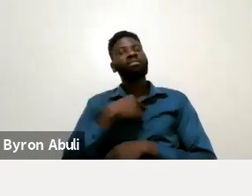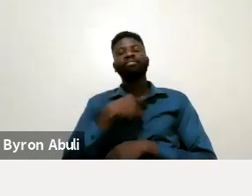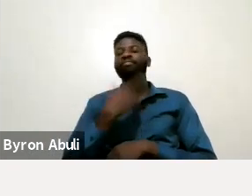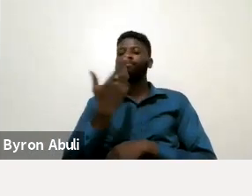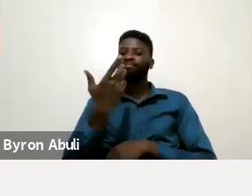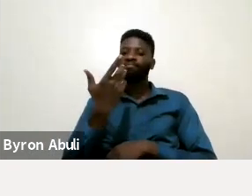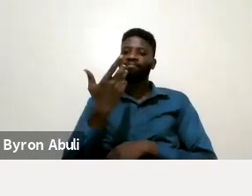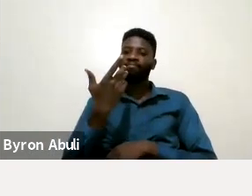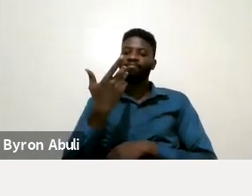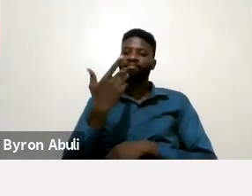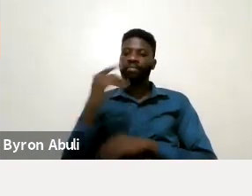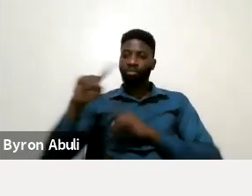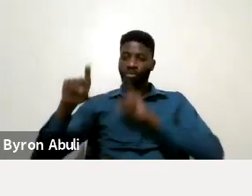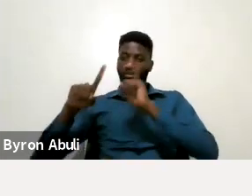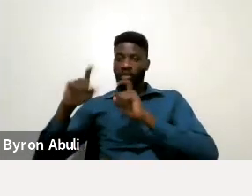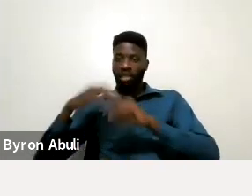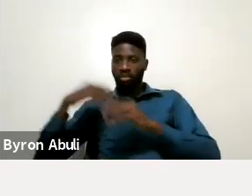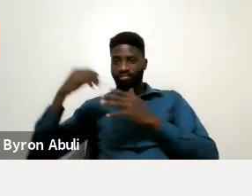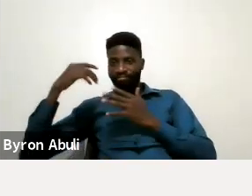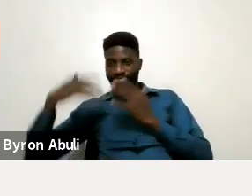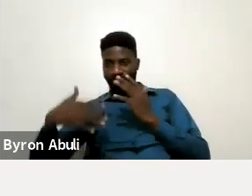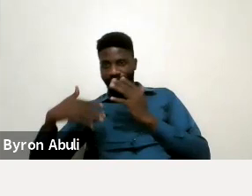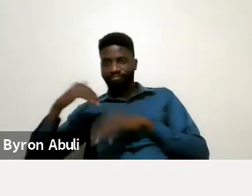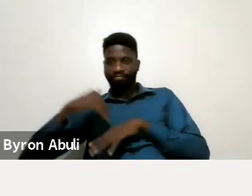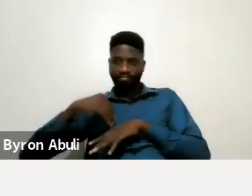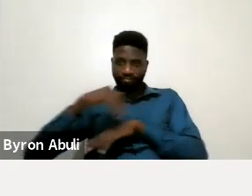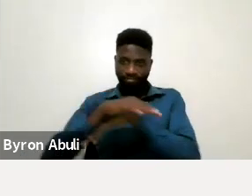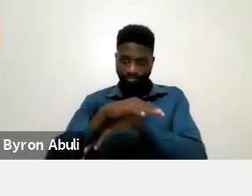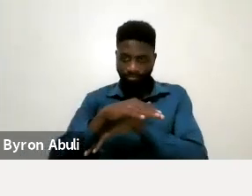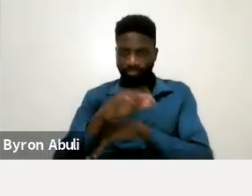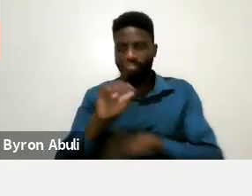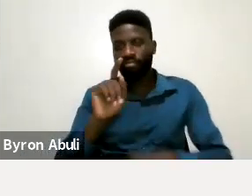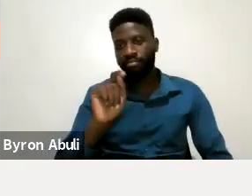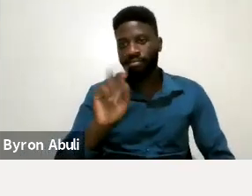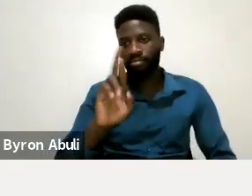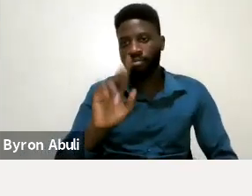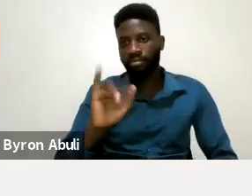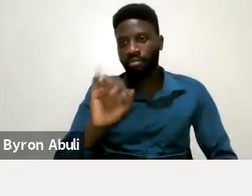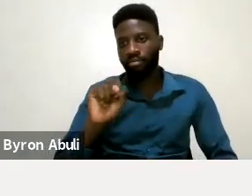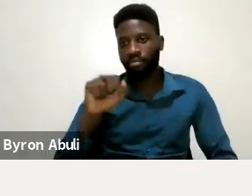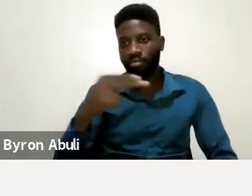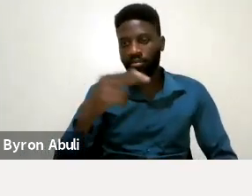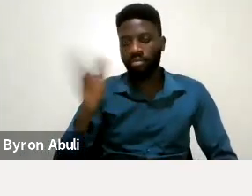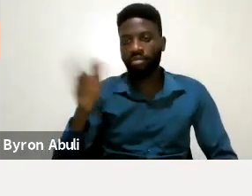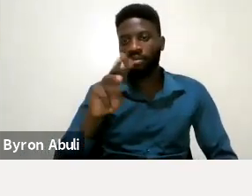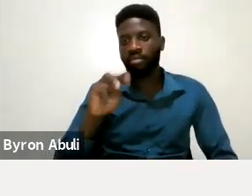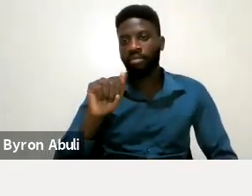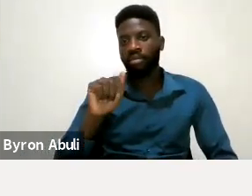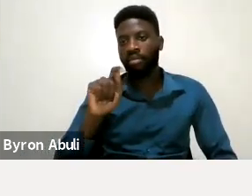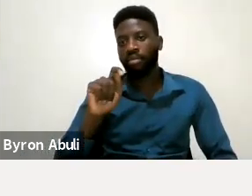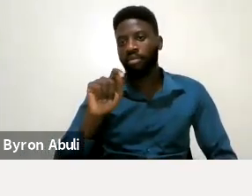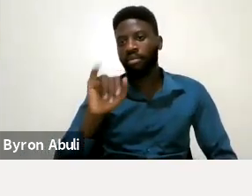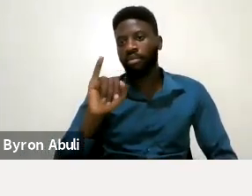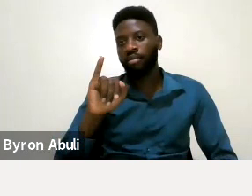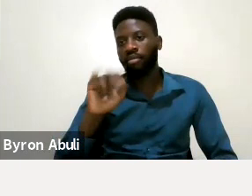channel our question for earlier preparation to Trish Mativo. I'm not so sure if I can't see her in the call here. She goes to